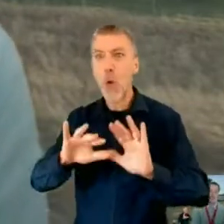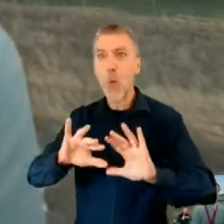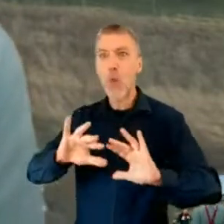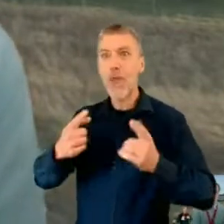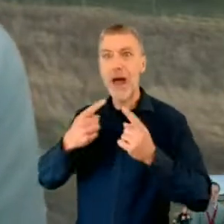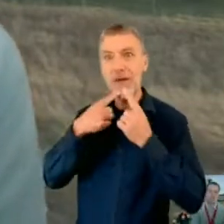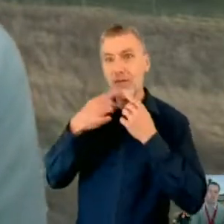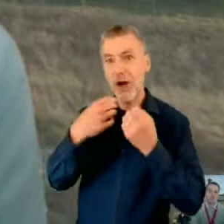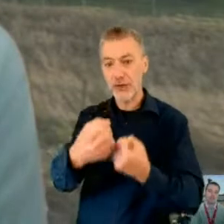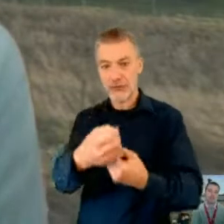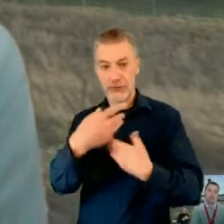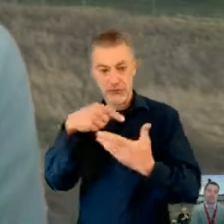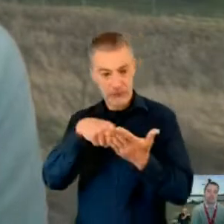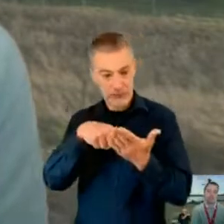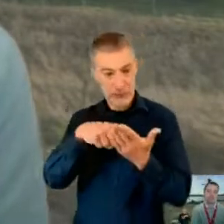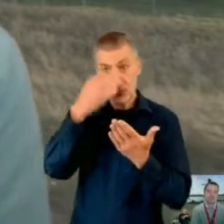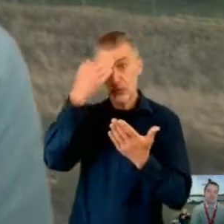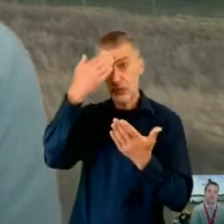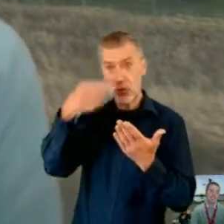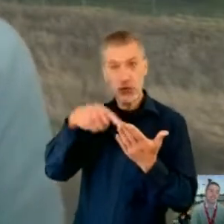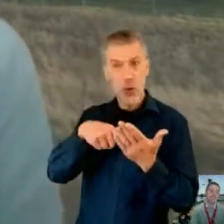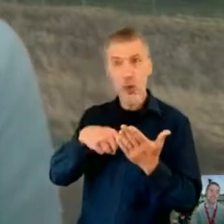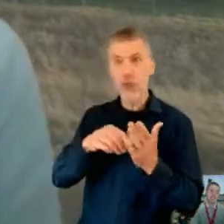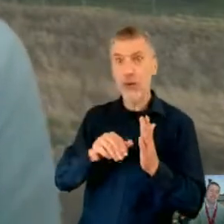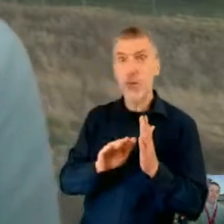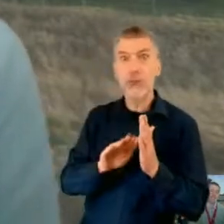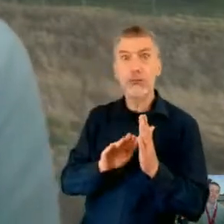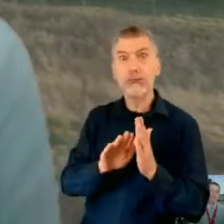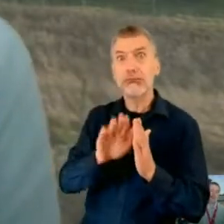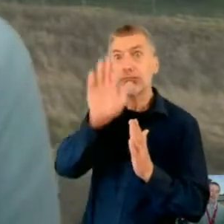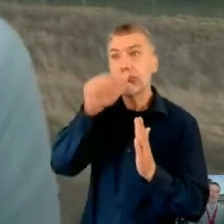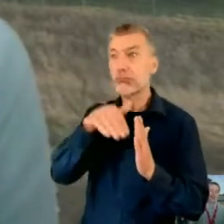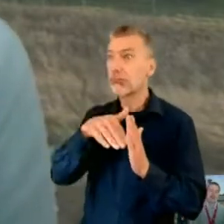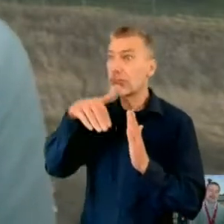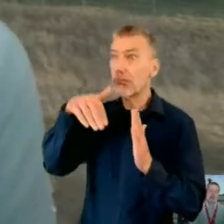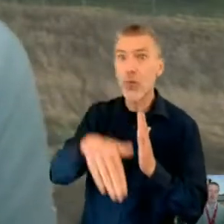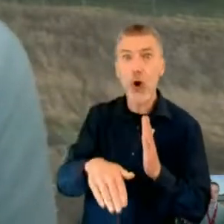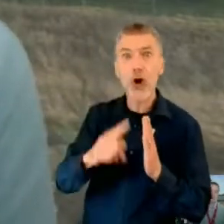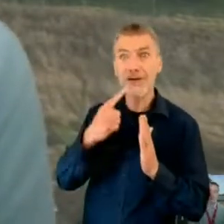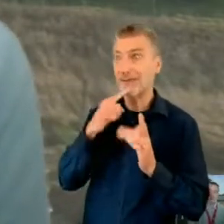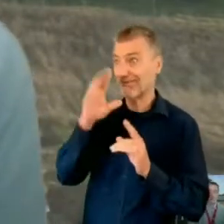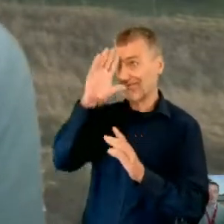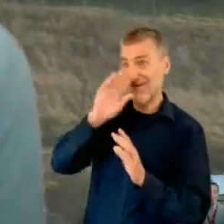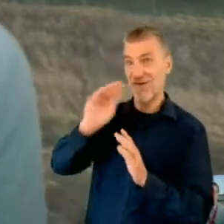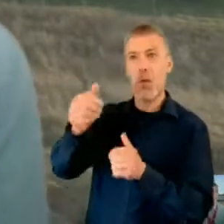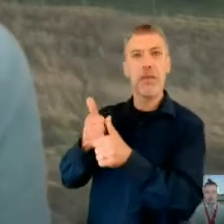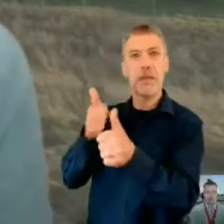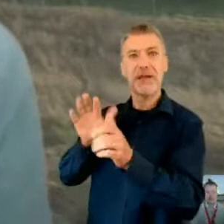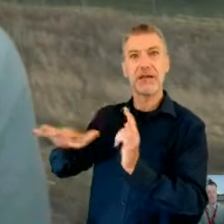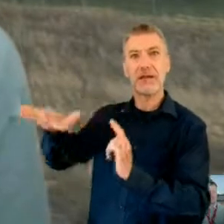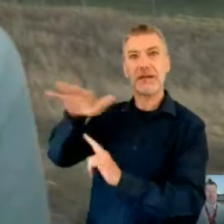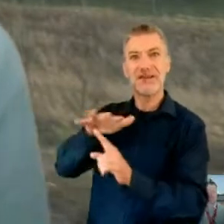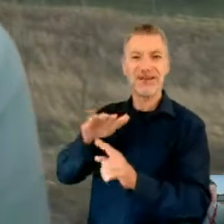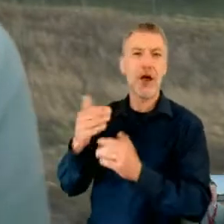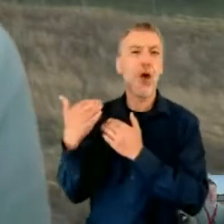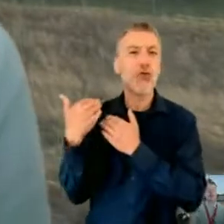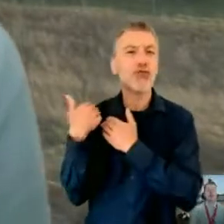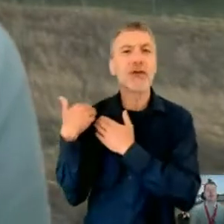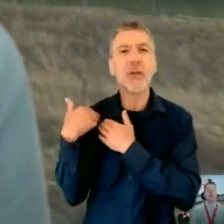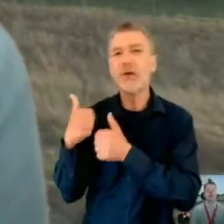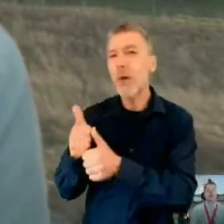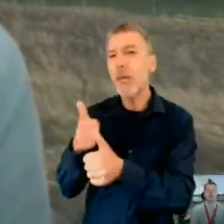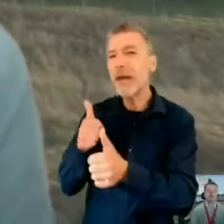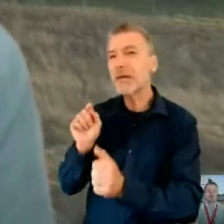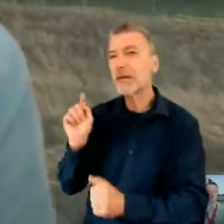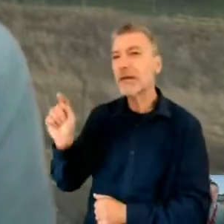doing. And if you don't know how you're doing, you don't know if you're getting better or worse. And most responsible businesses, or all responsible businesses,